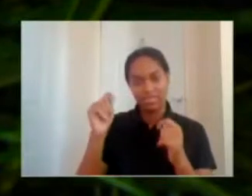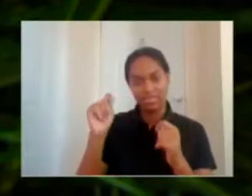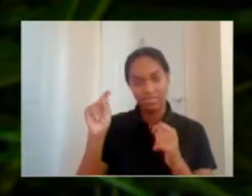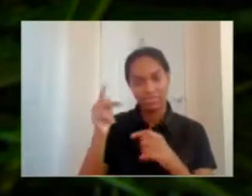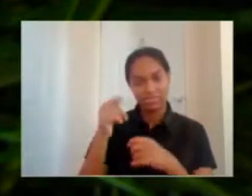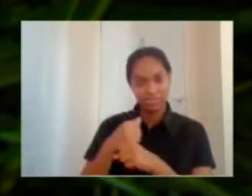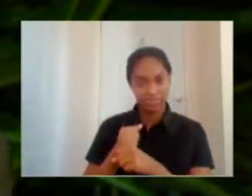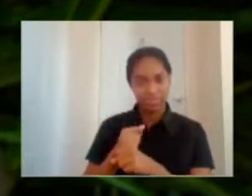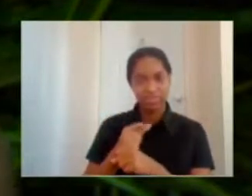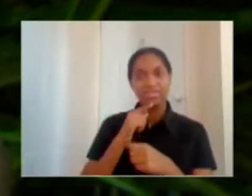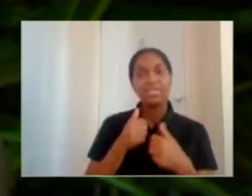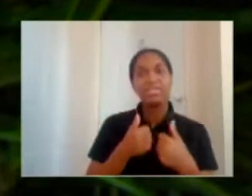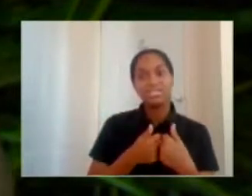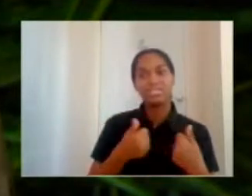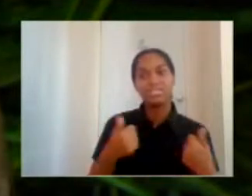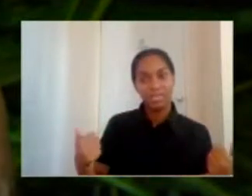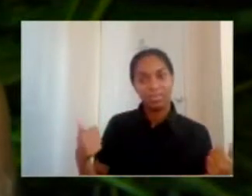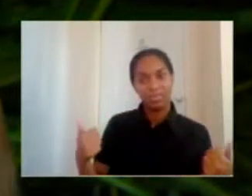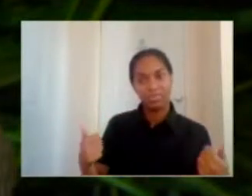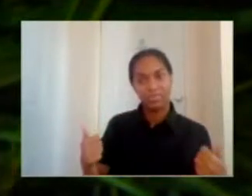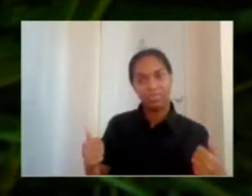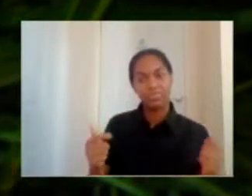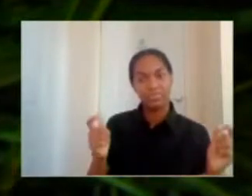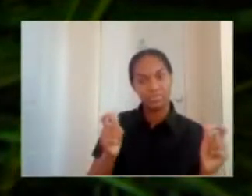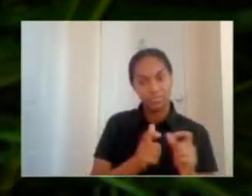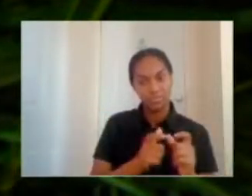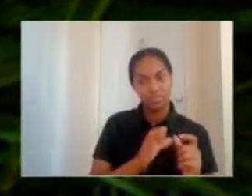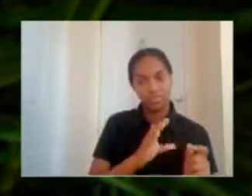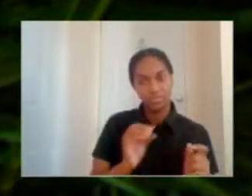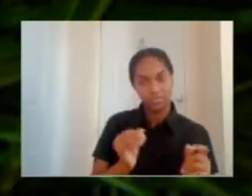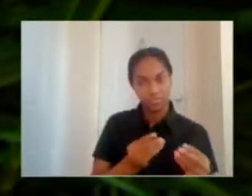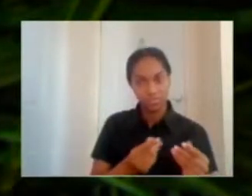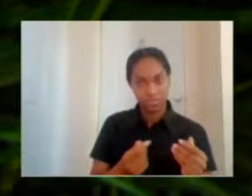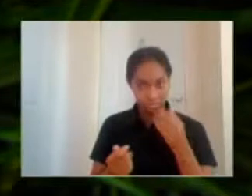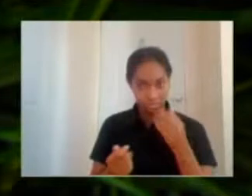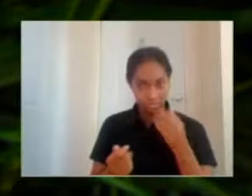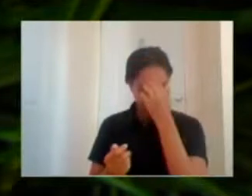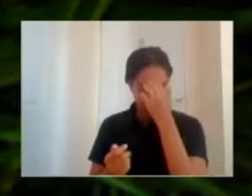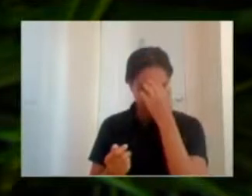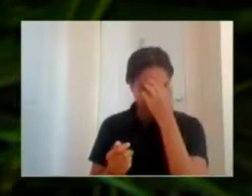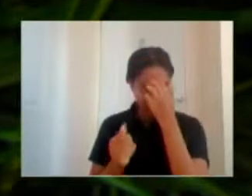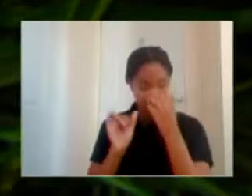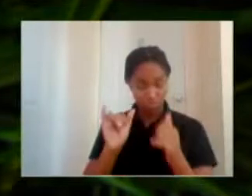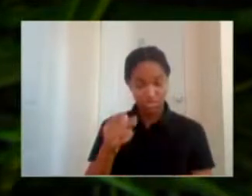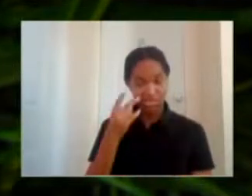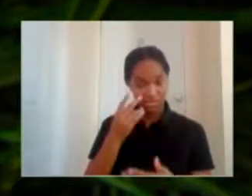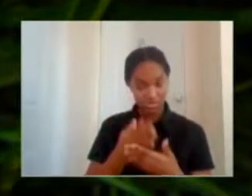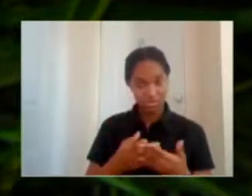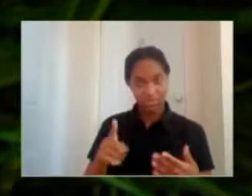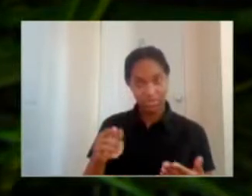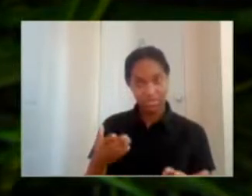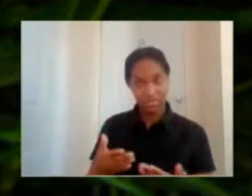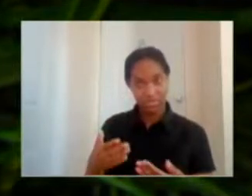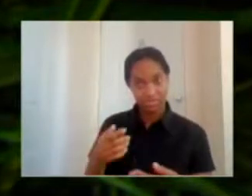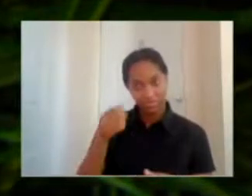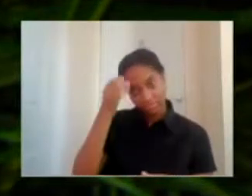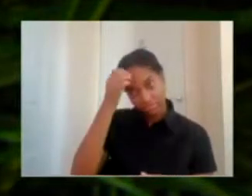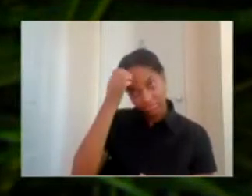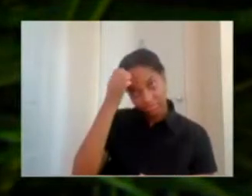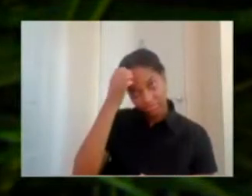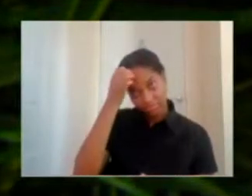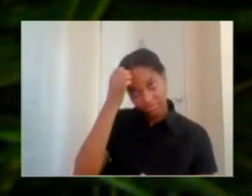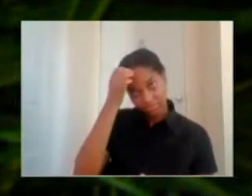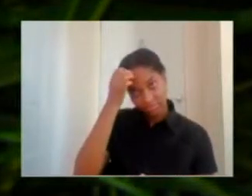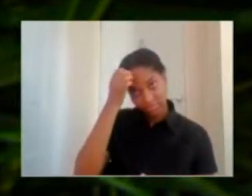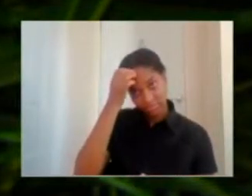it's a separate, smaller company solution. And you see some of them here. Those have to be a